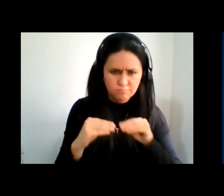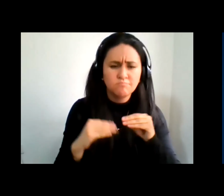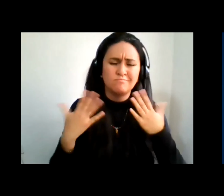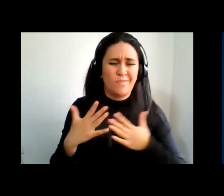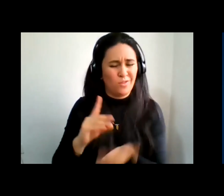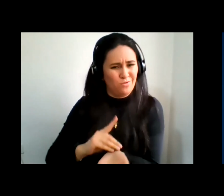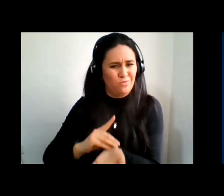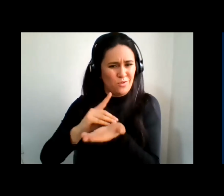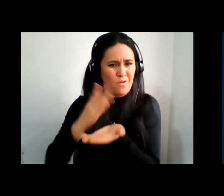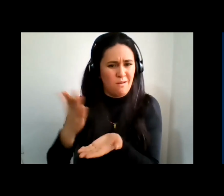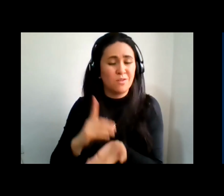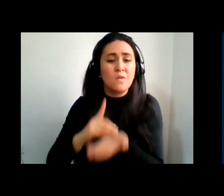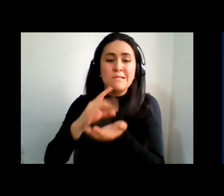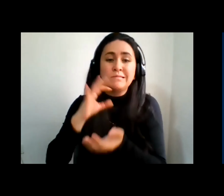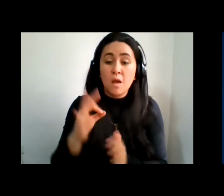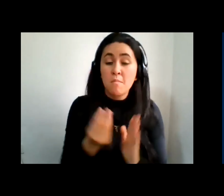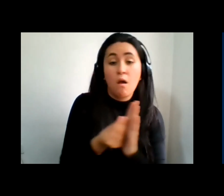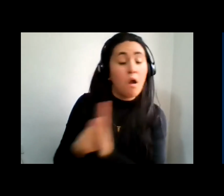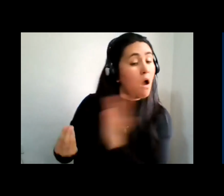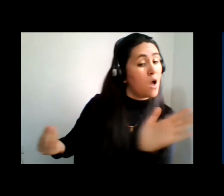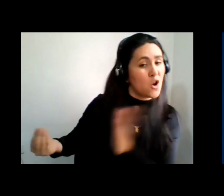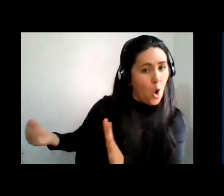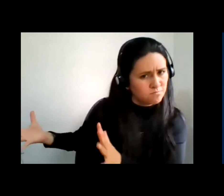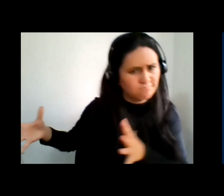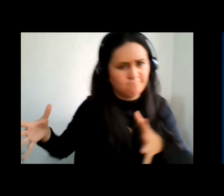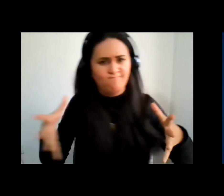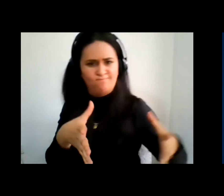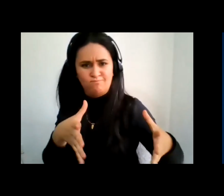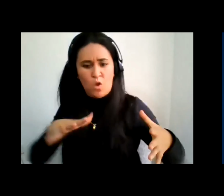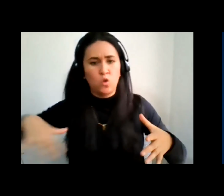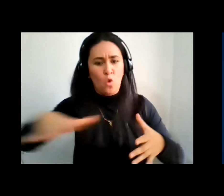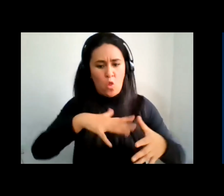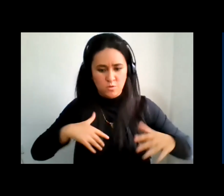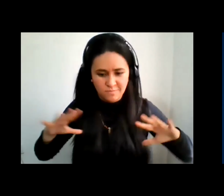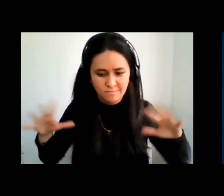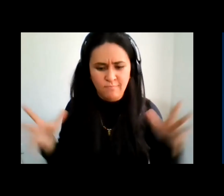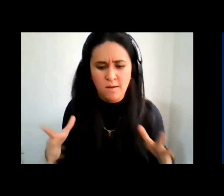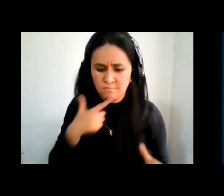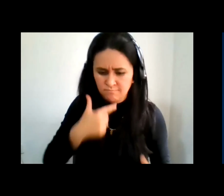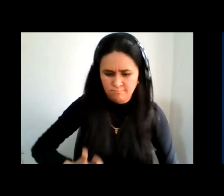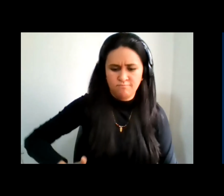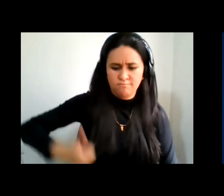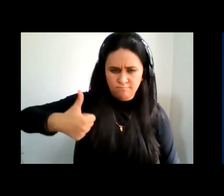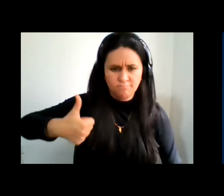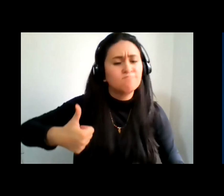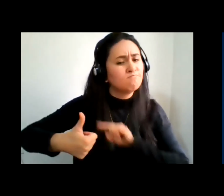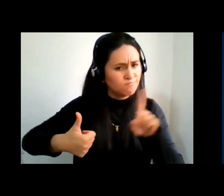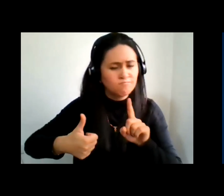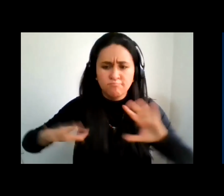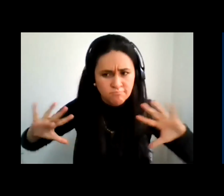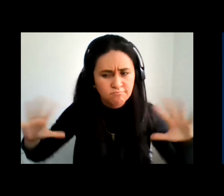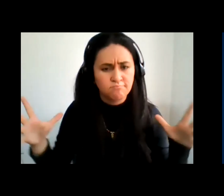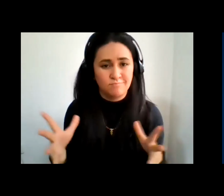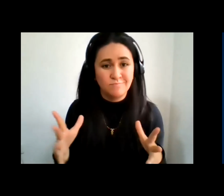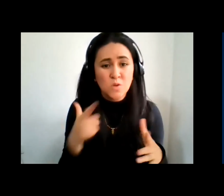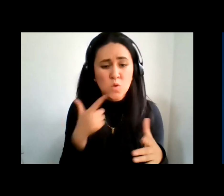behind. And if we're not going to leave anyone behind, we need to know what the barriers are that is impeding access